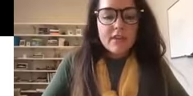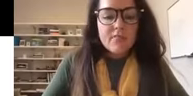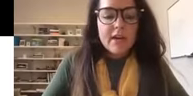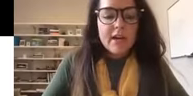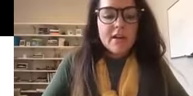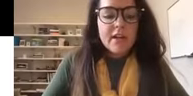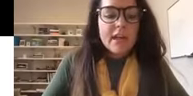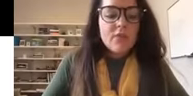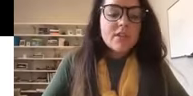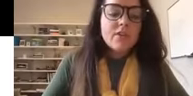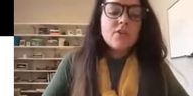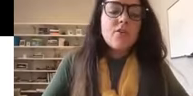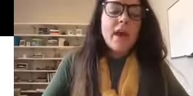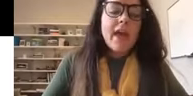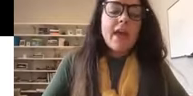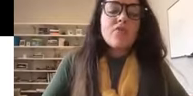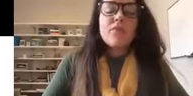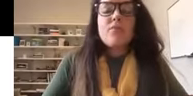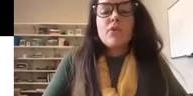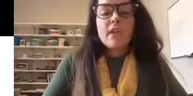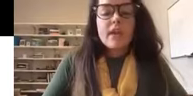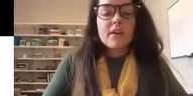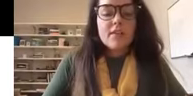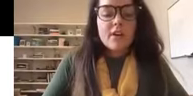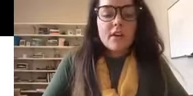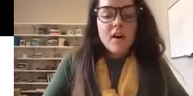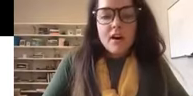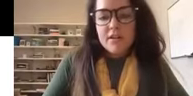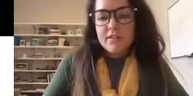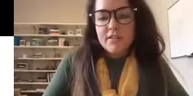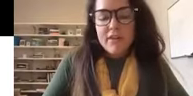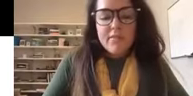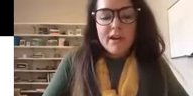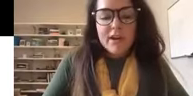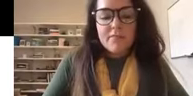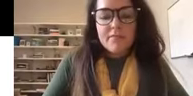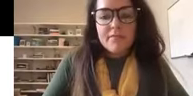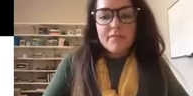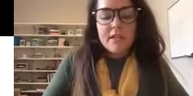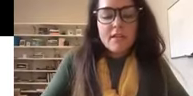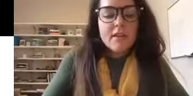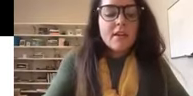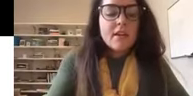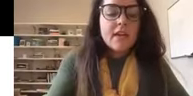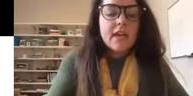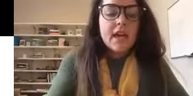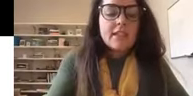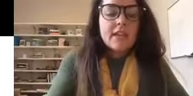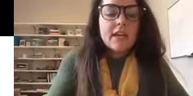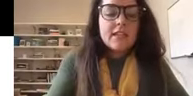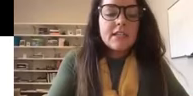of empire, it was also a way of promoting the cause of empire.